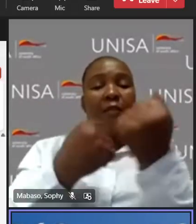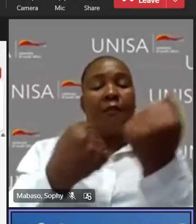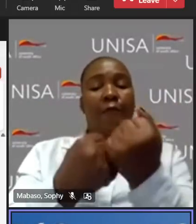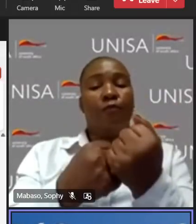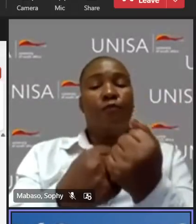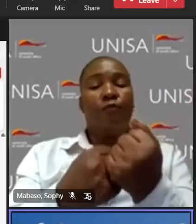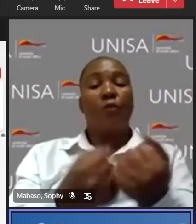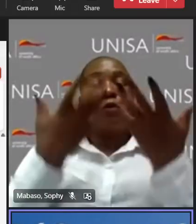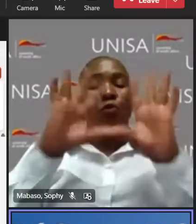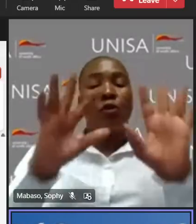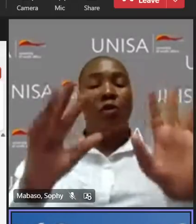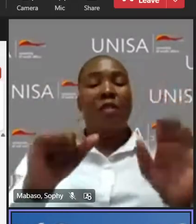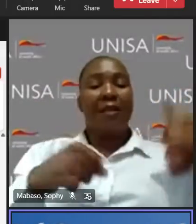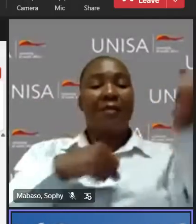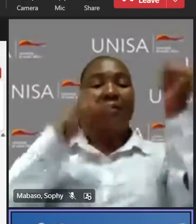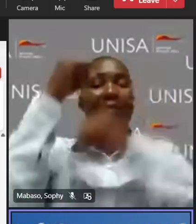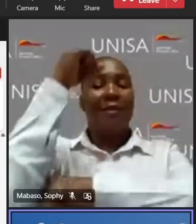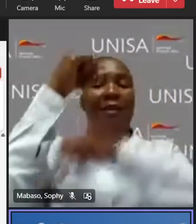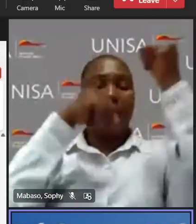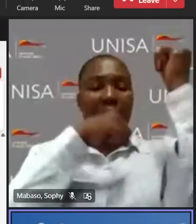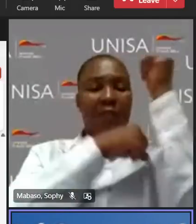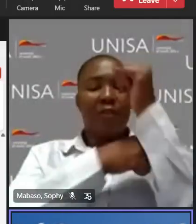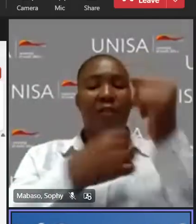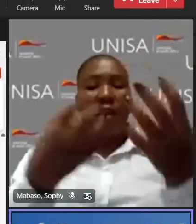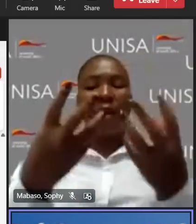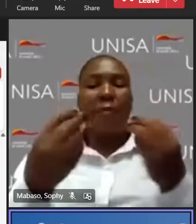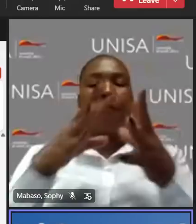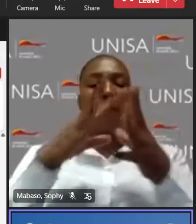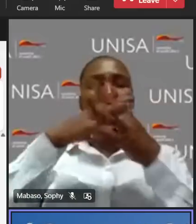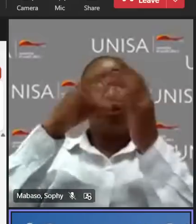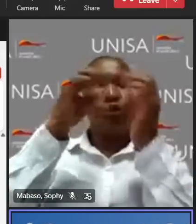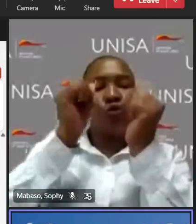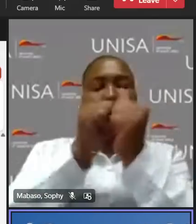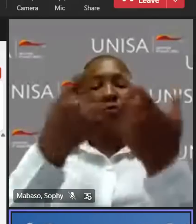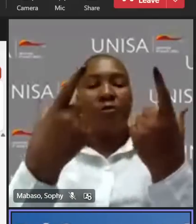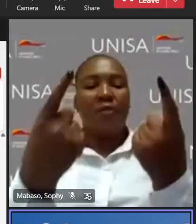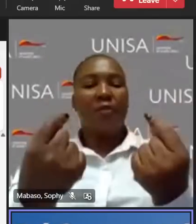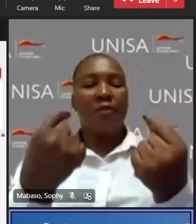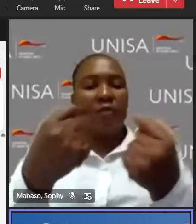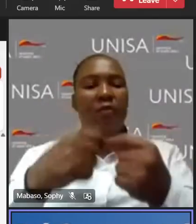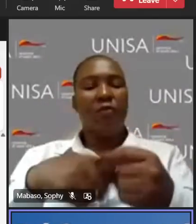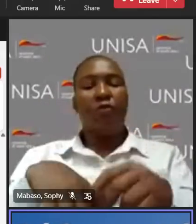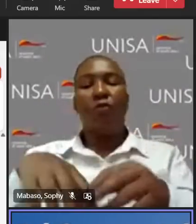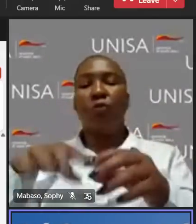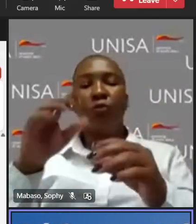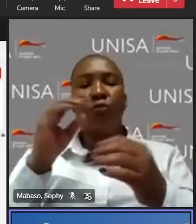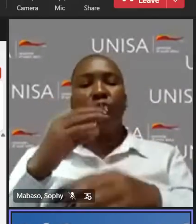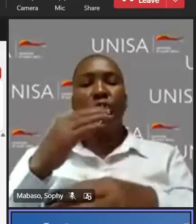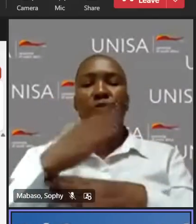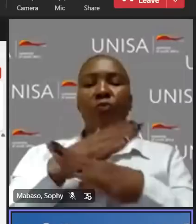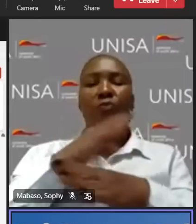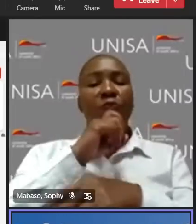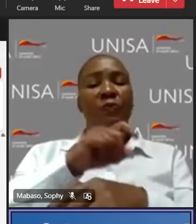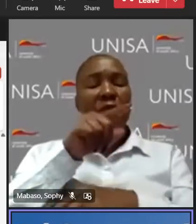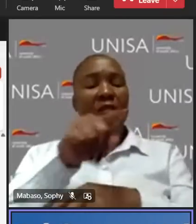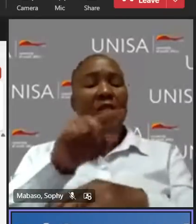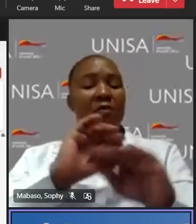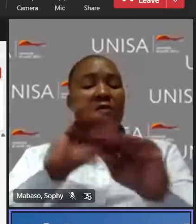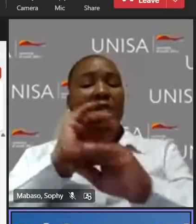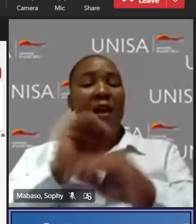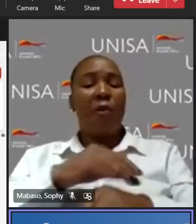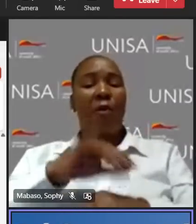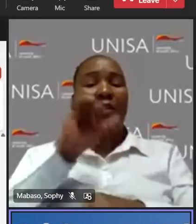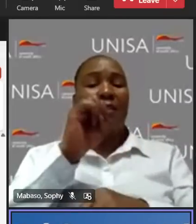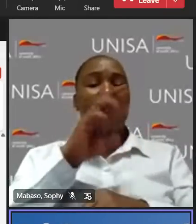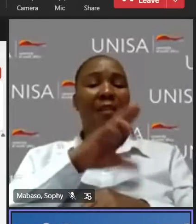structures. We have a number of workshops that we do. We induct our SLC when they are elected, and I want